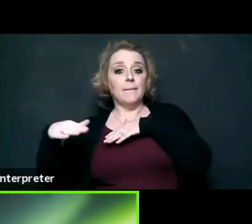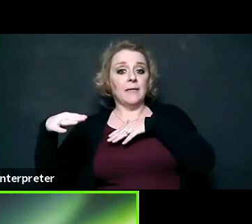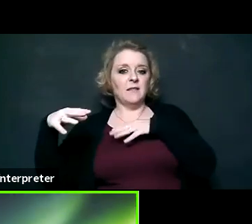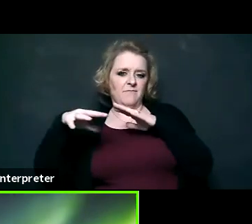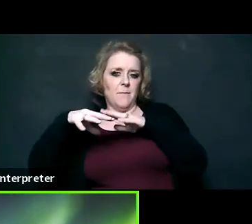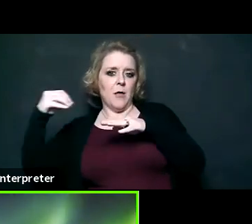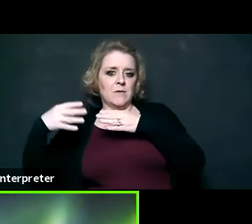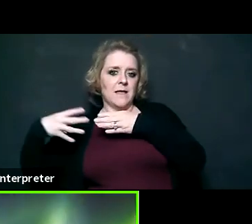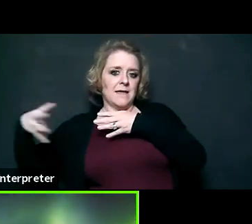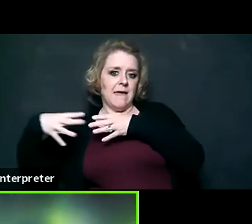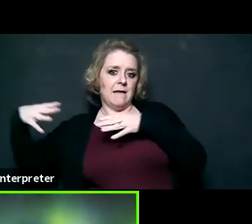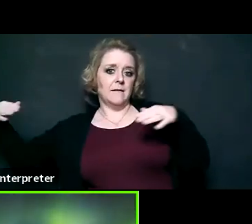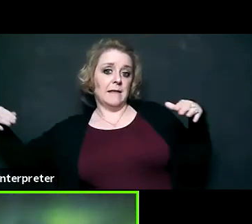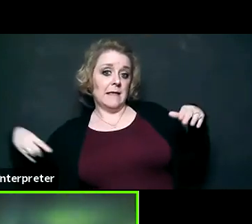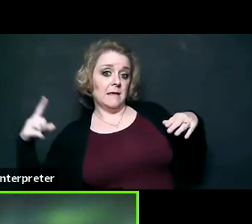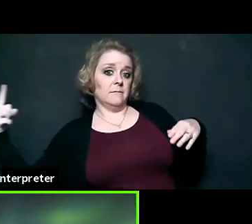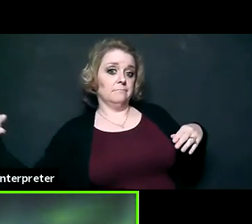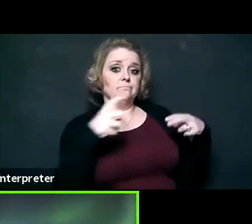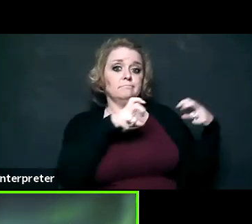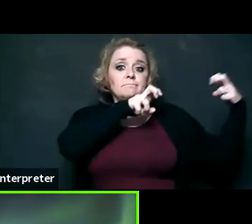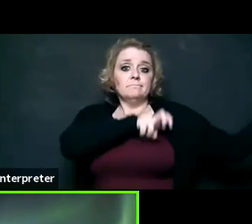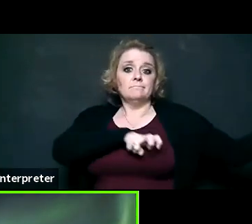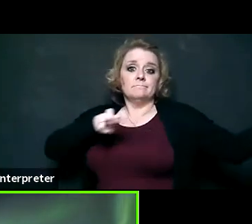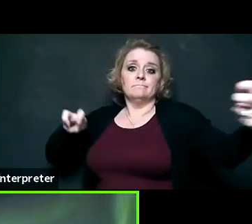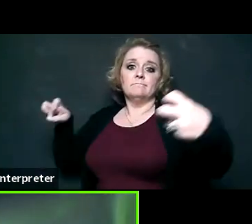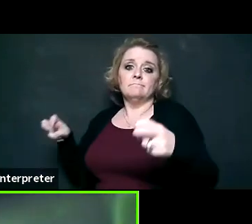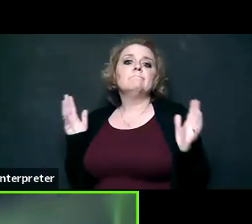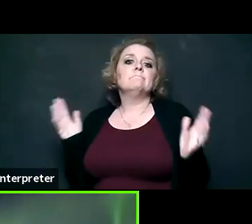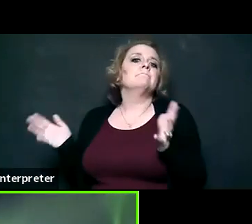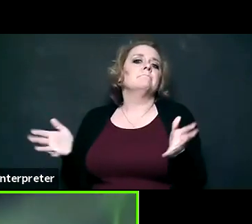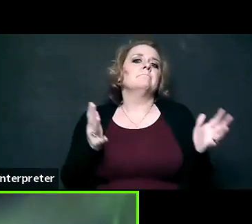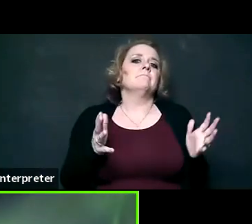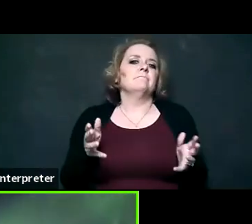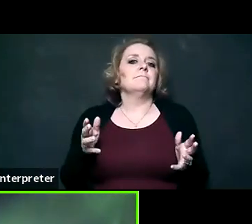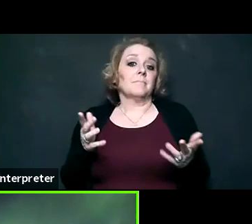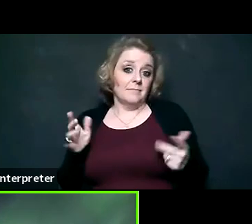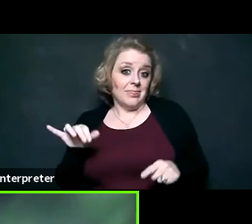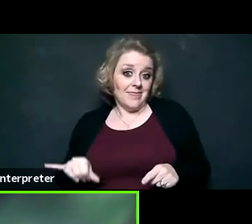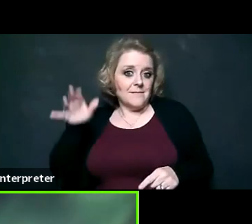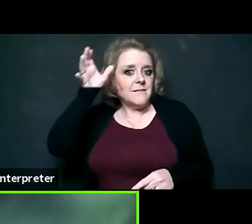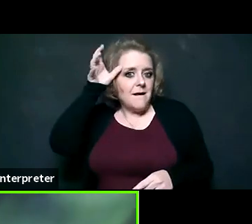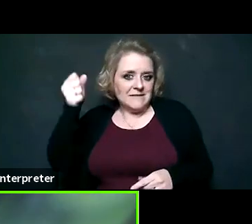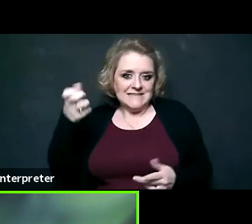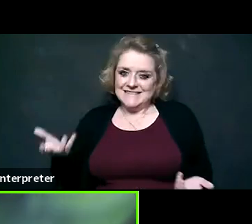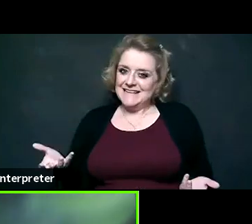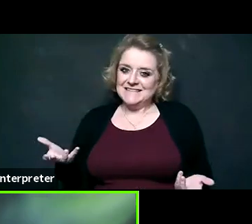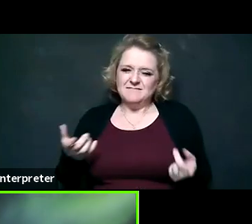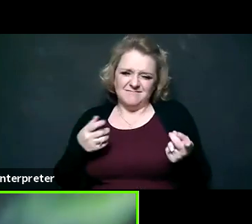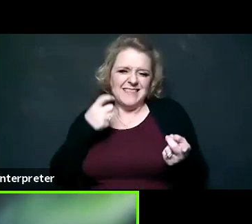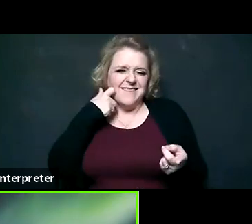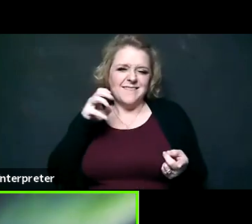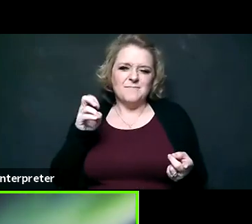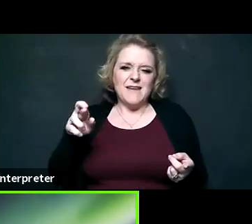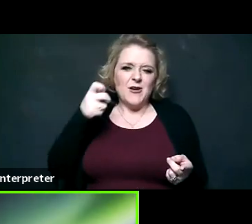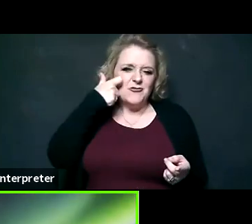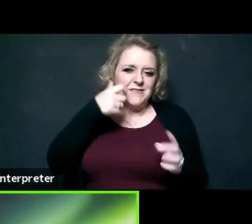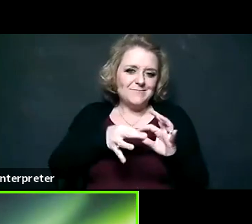about that because we're using what Dr. Mayor says, common sense. Just a little common sense will go so far on